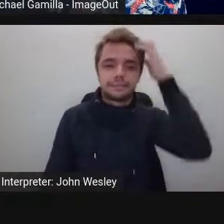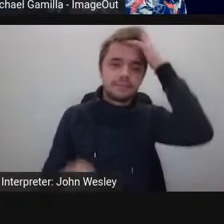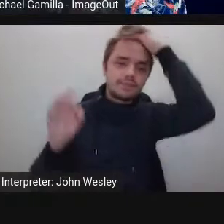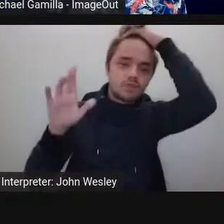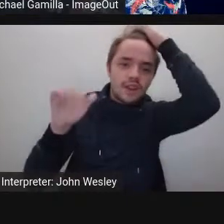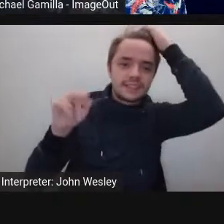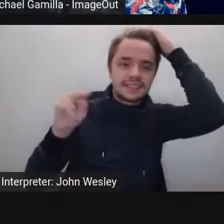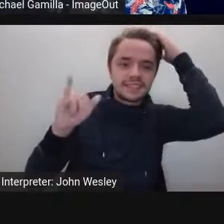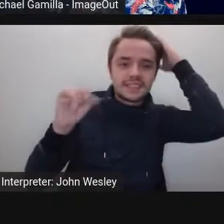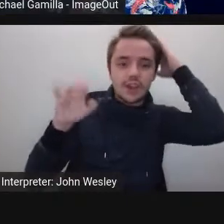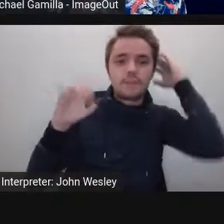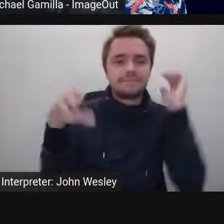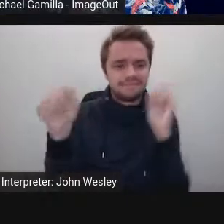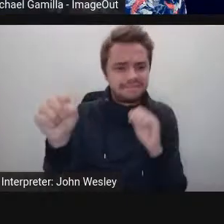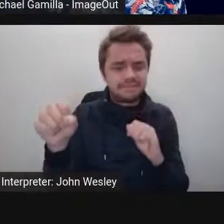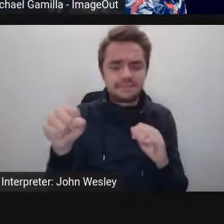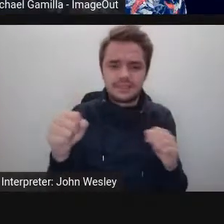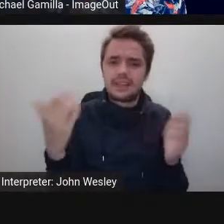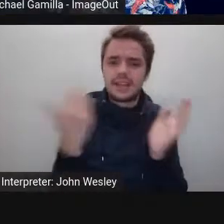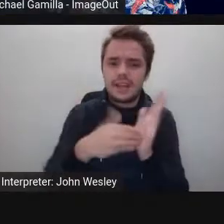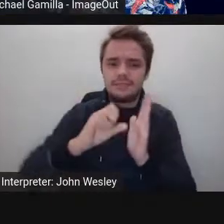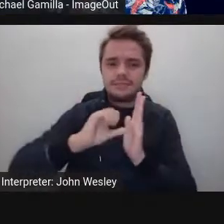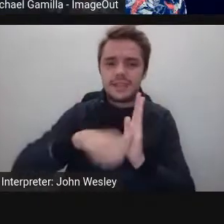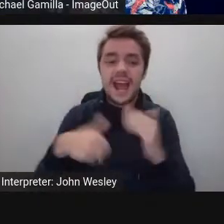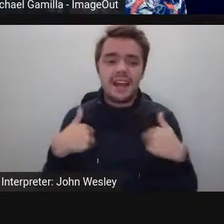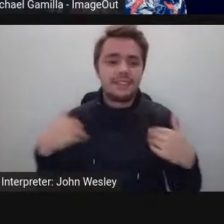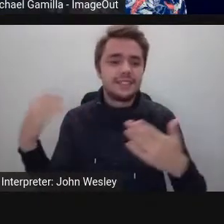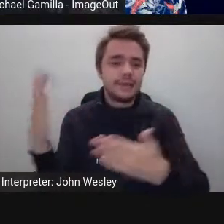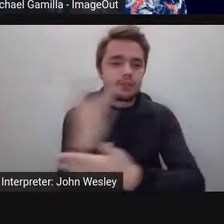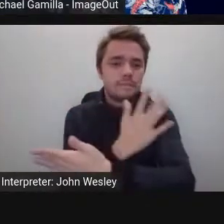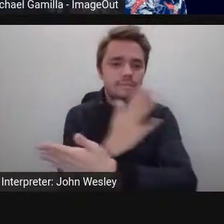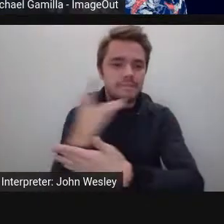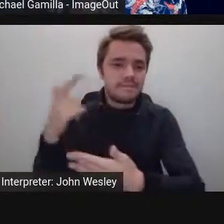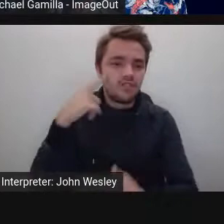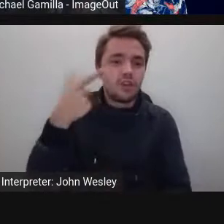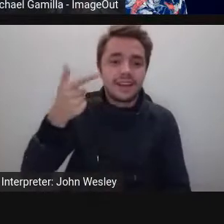there is so many different spectrums of gayness. And I think